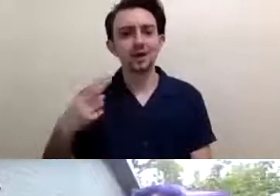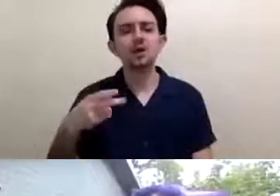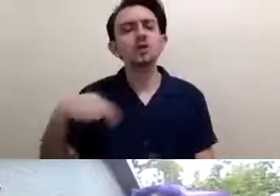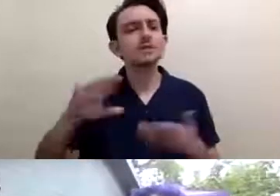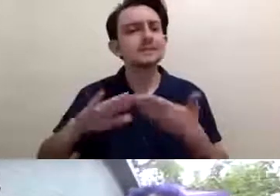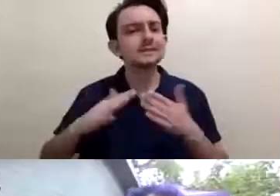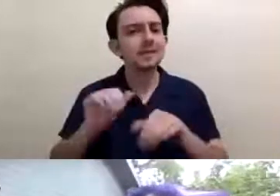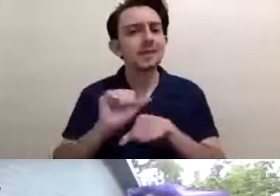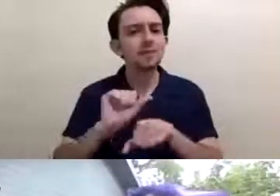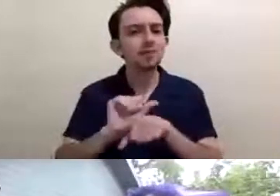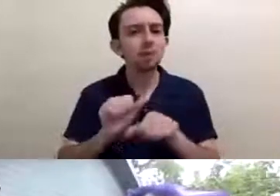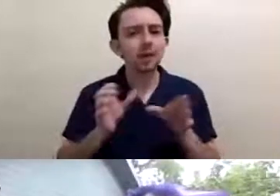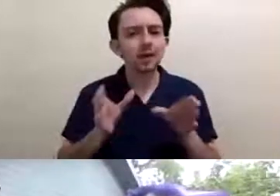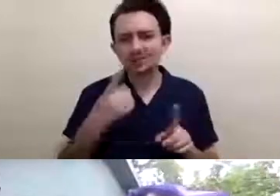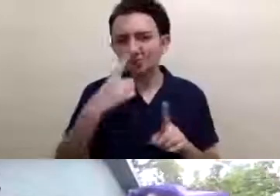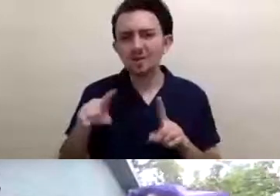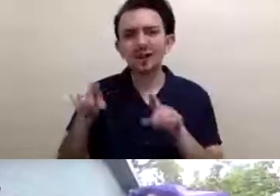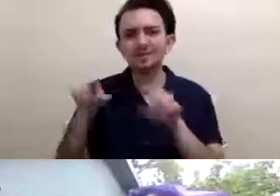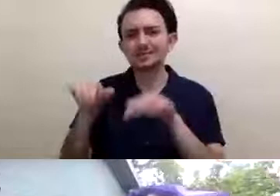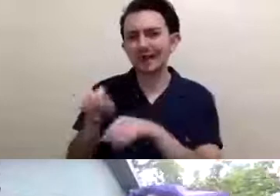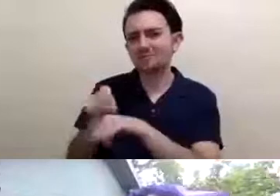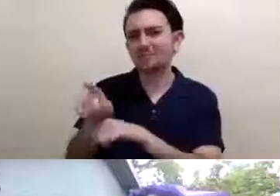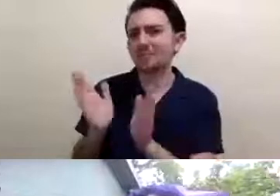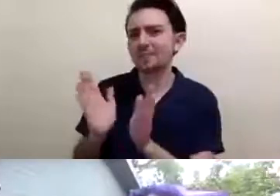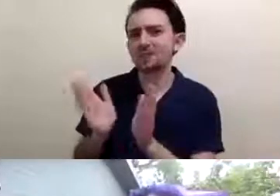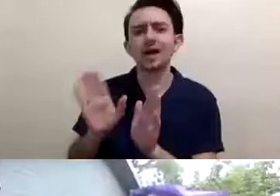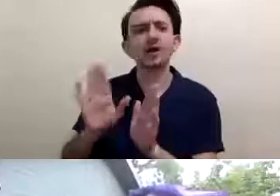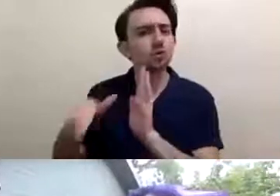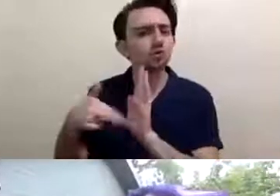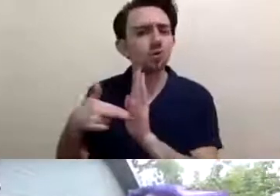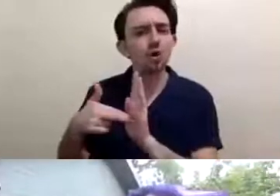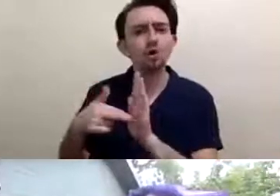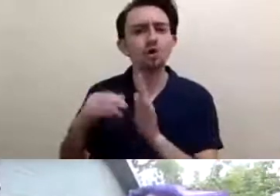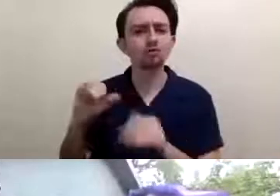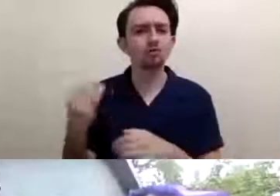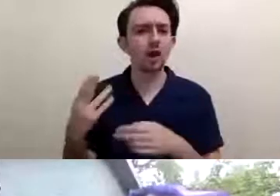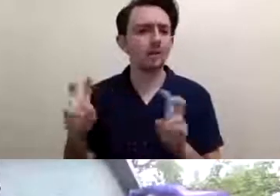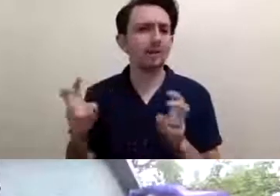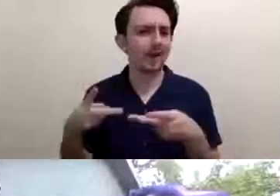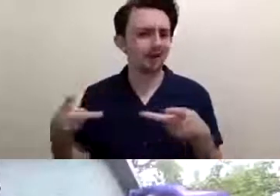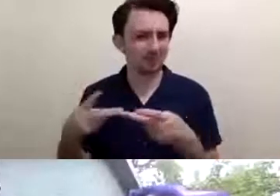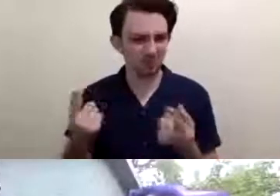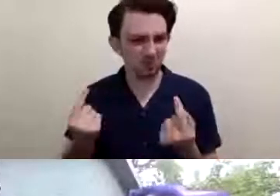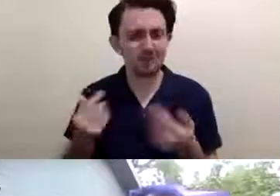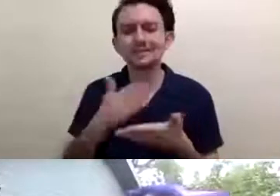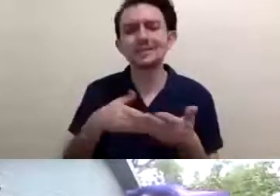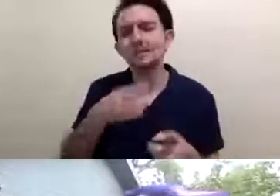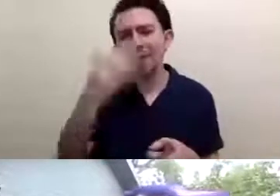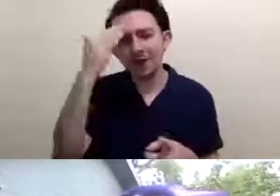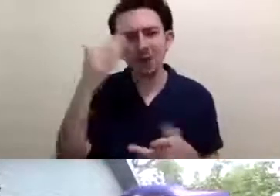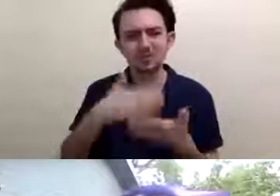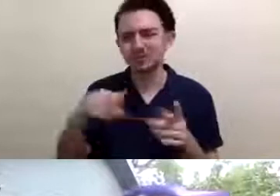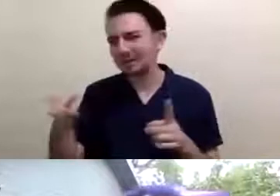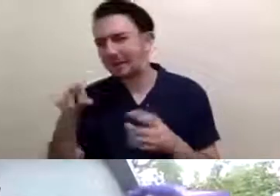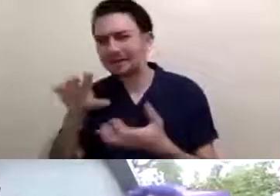your role is? I'm trying to keep that straight. Some of you I know, but some I don't, and just to kind of keep that straight so we